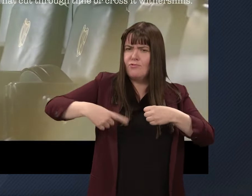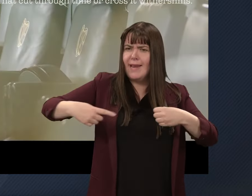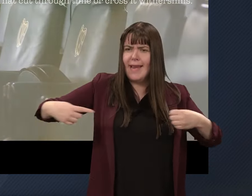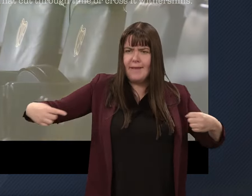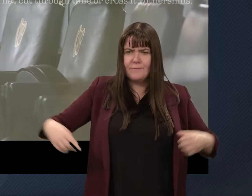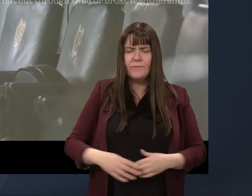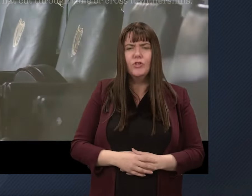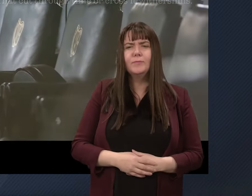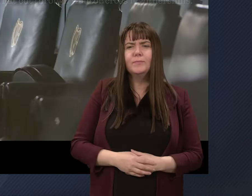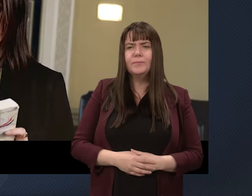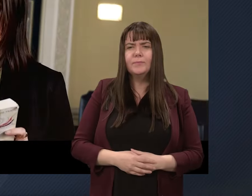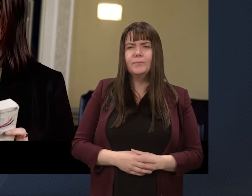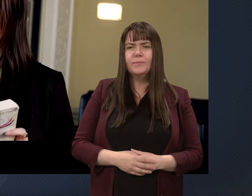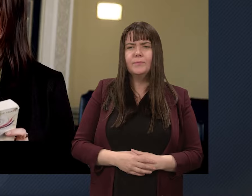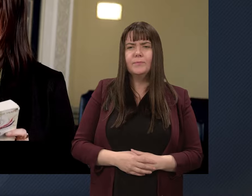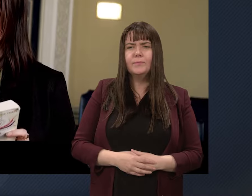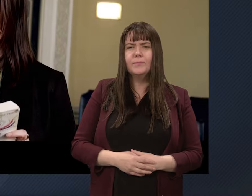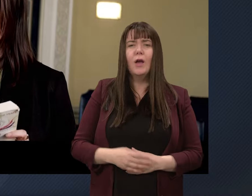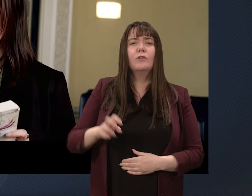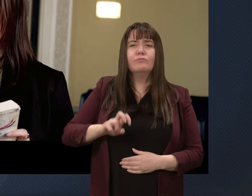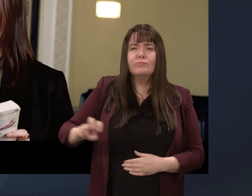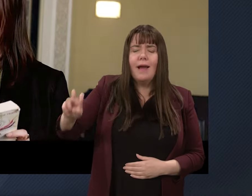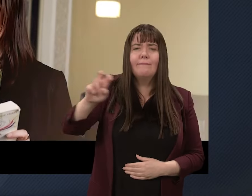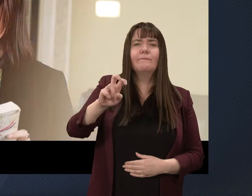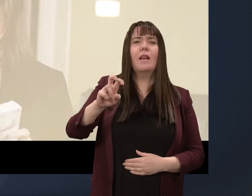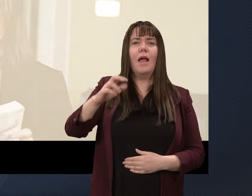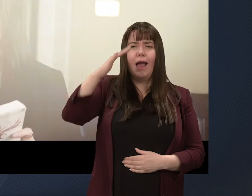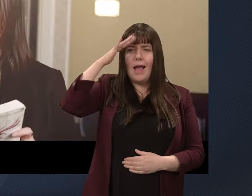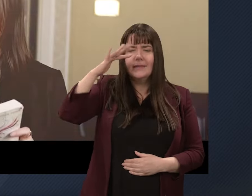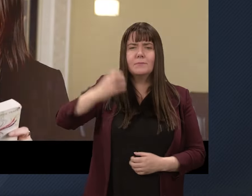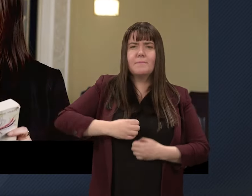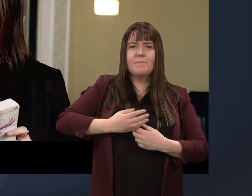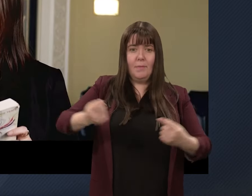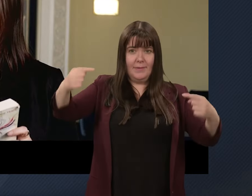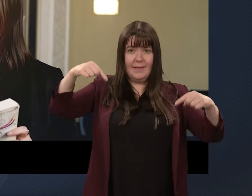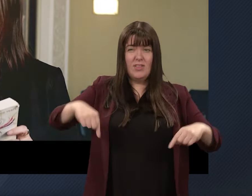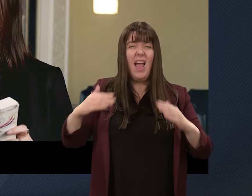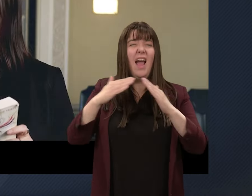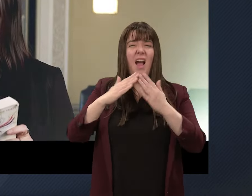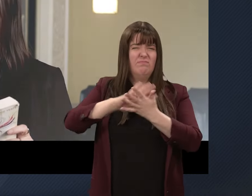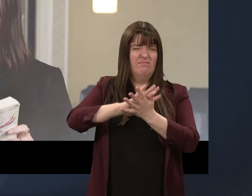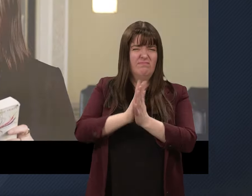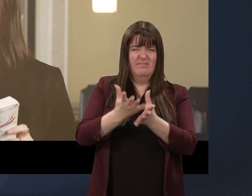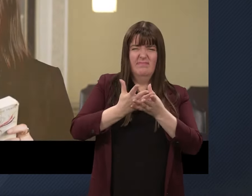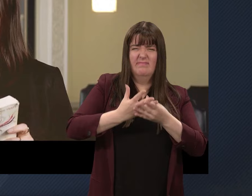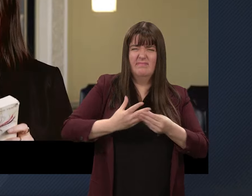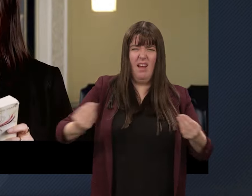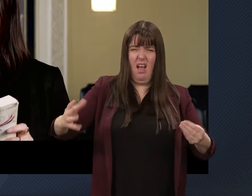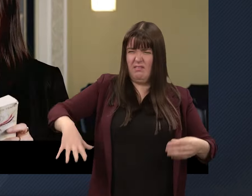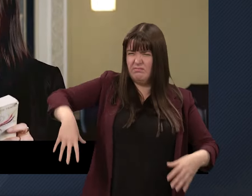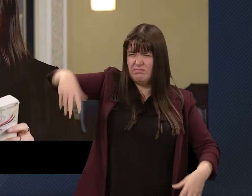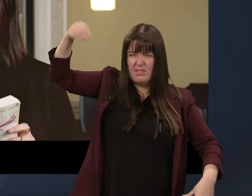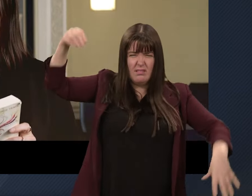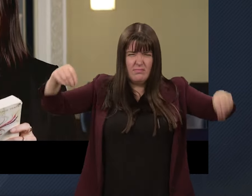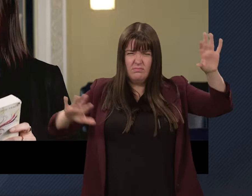cross its wither shins. Here, traveller, scholar, poet, take your stand. When all those rooms and passages are